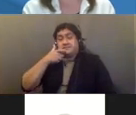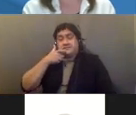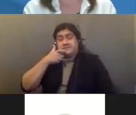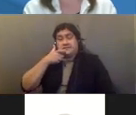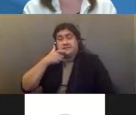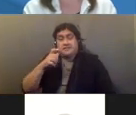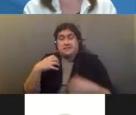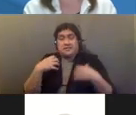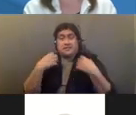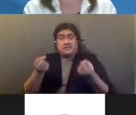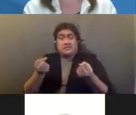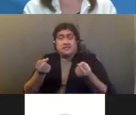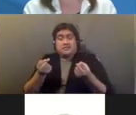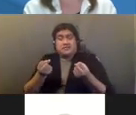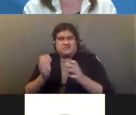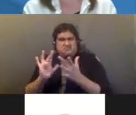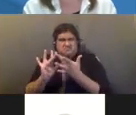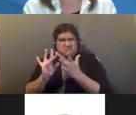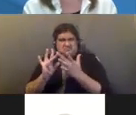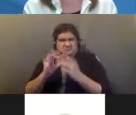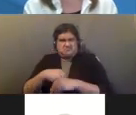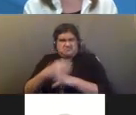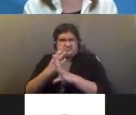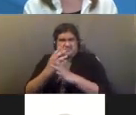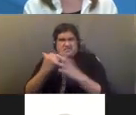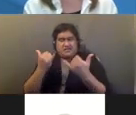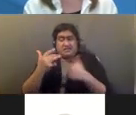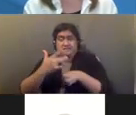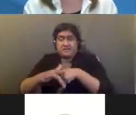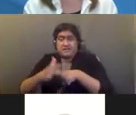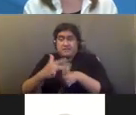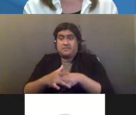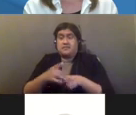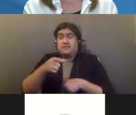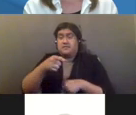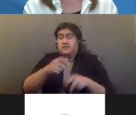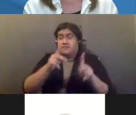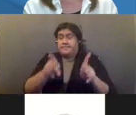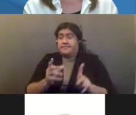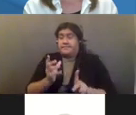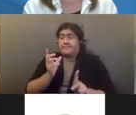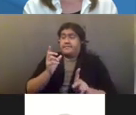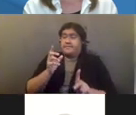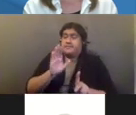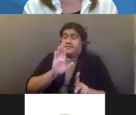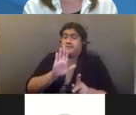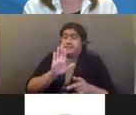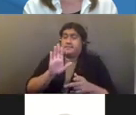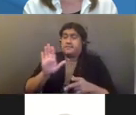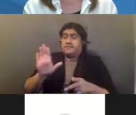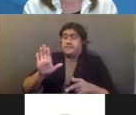state, is a non-issue. So how would someone go about finding that?